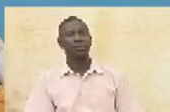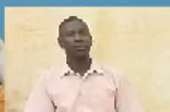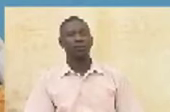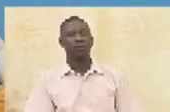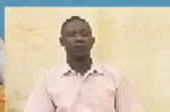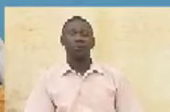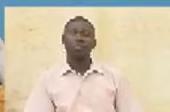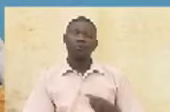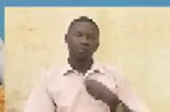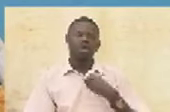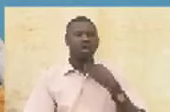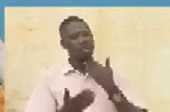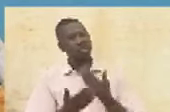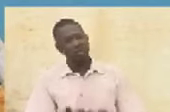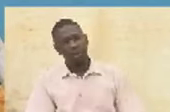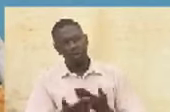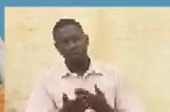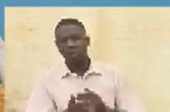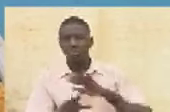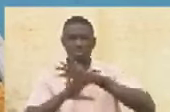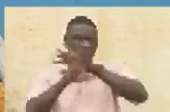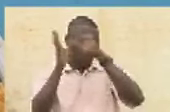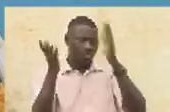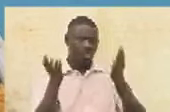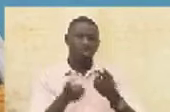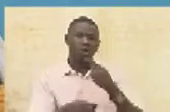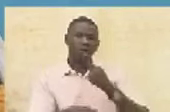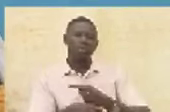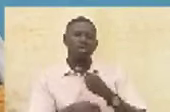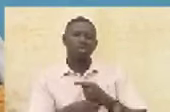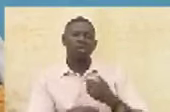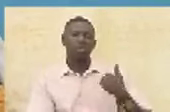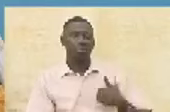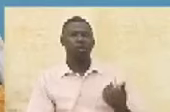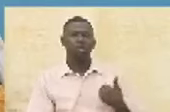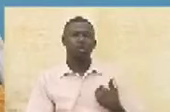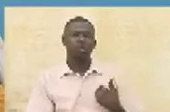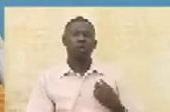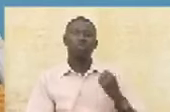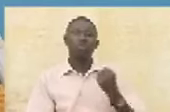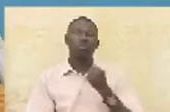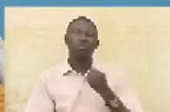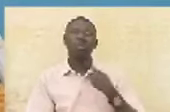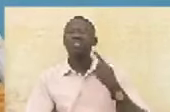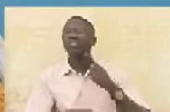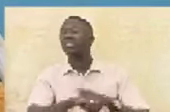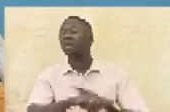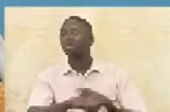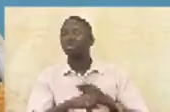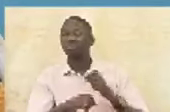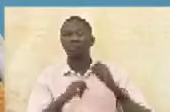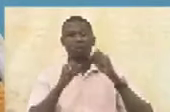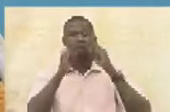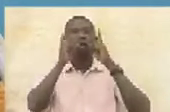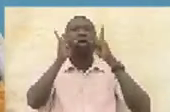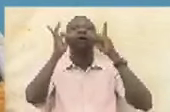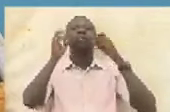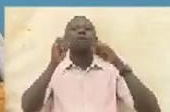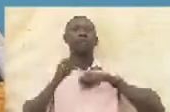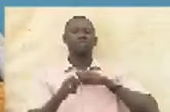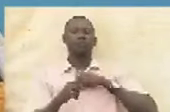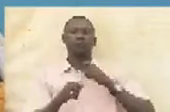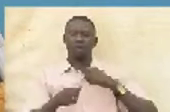I'm appealing to the whole Gambian people. Because since I became aware of myself and